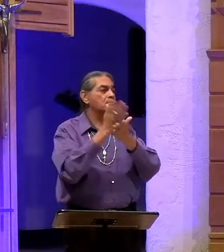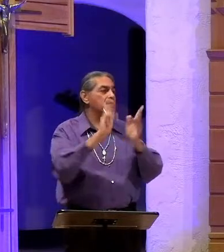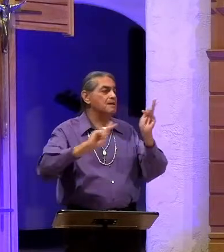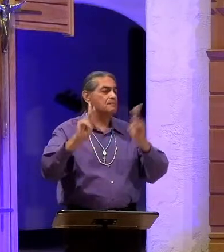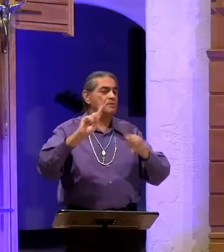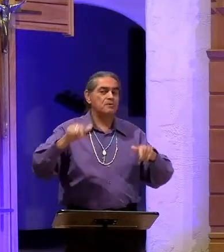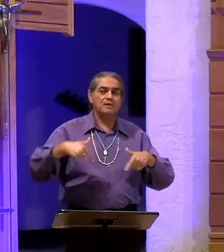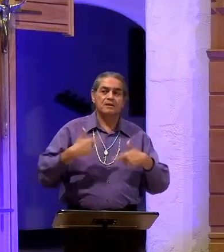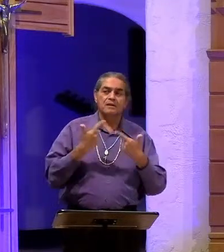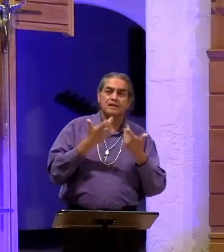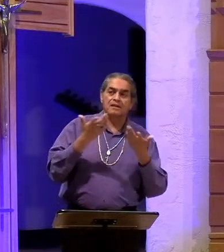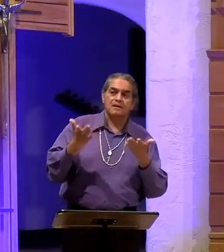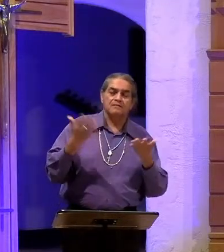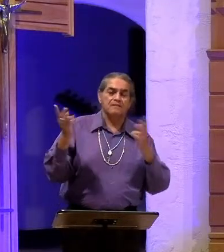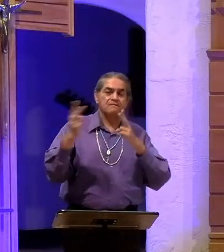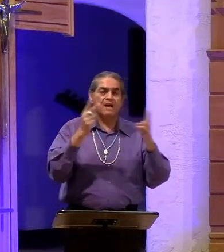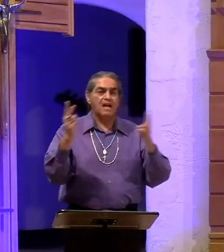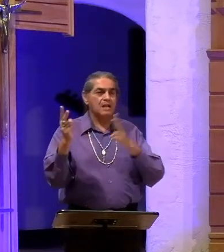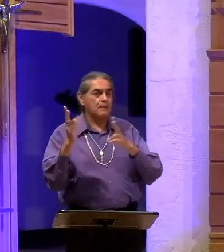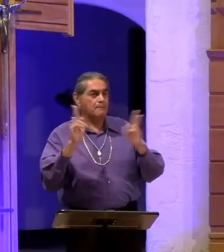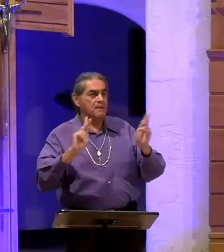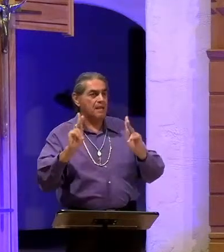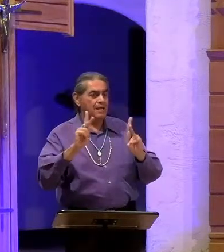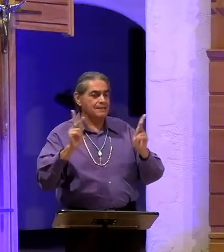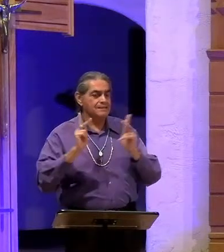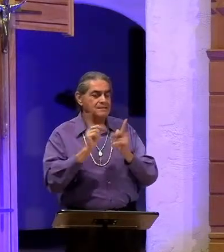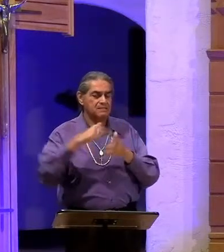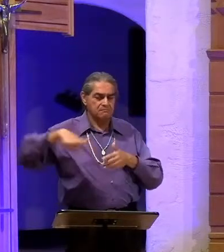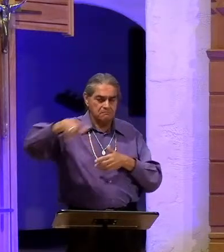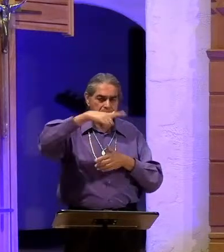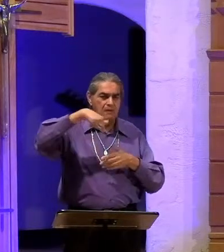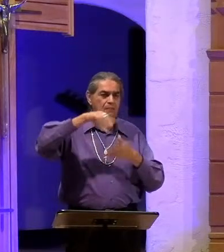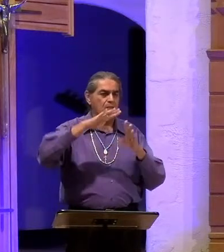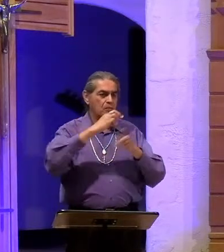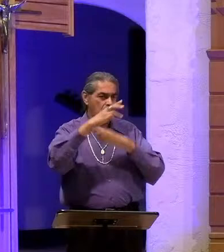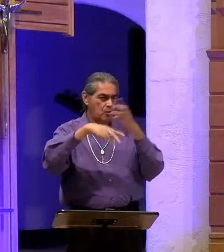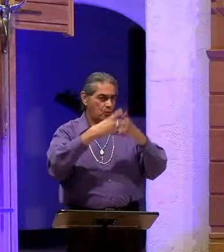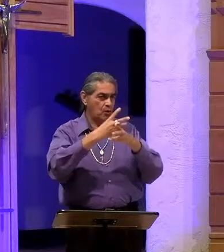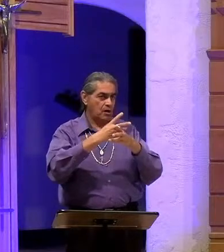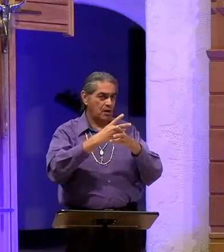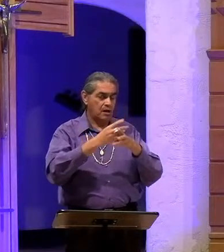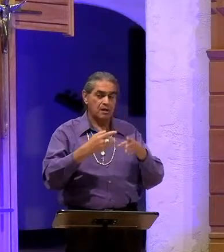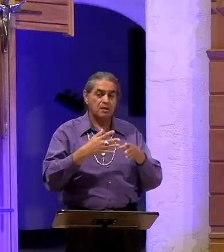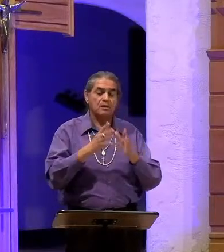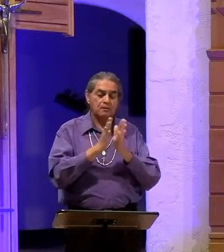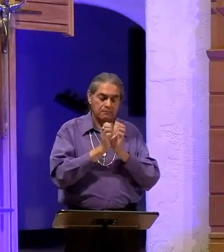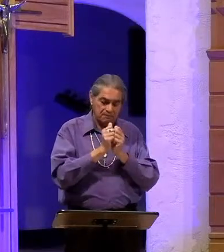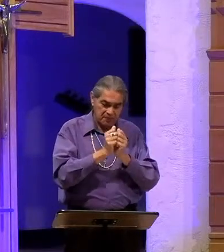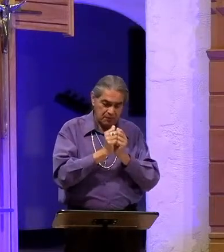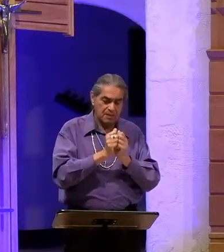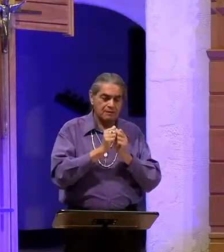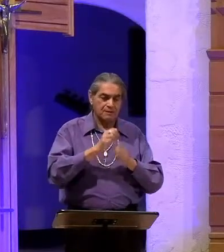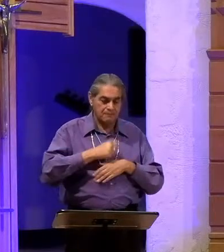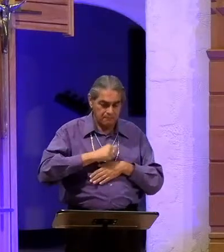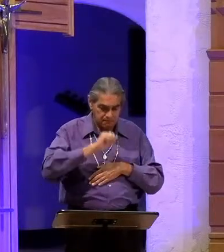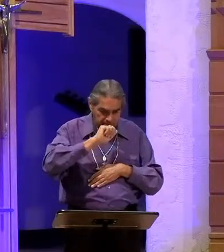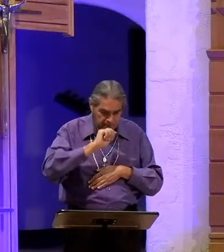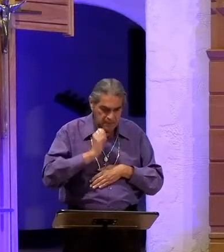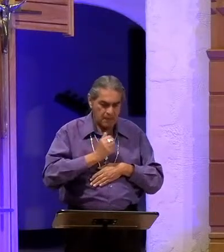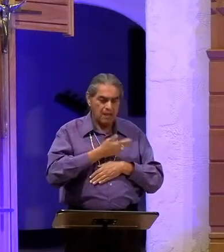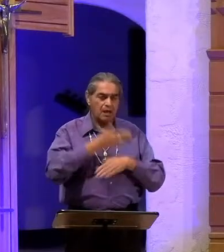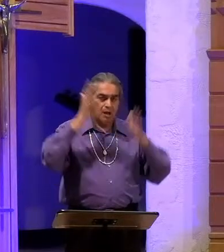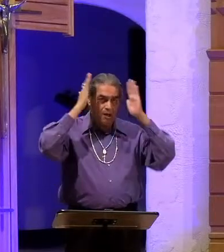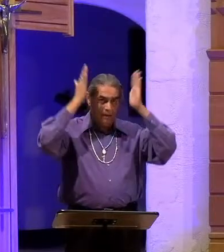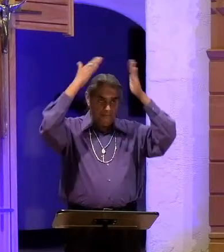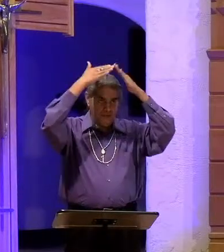in violent places in our world. We pray together with Francis our Pope and Edward our Bishop